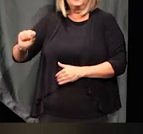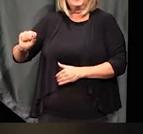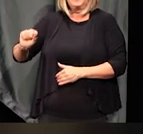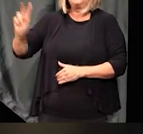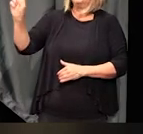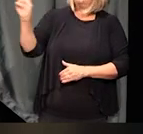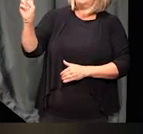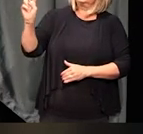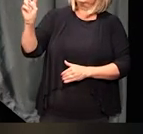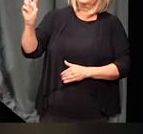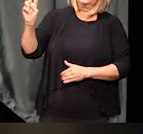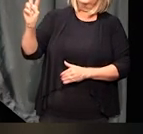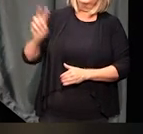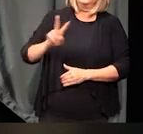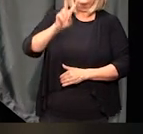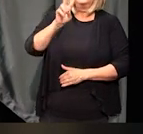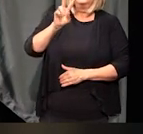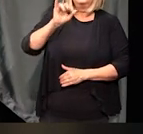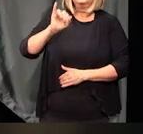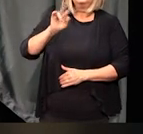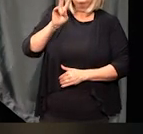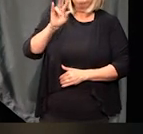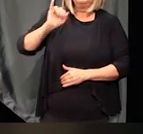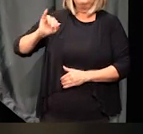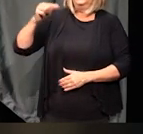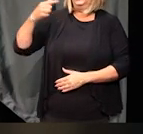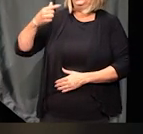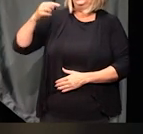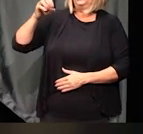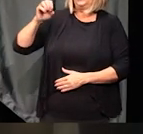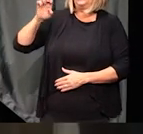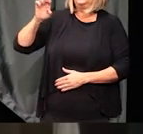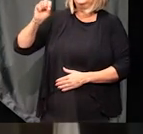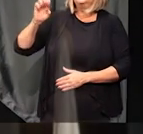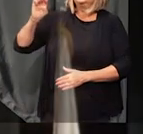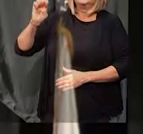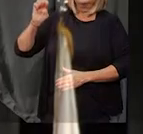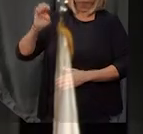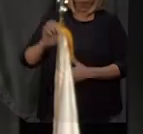2020 valedictorian, Vivi Goeasy.